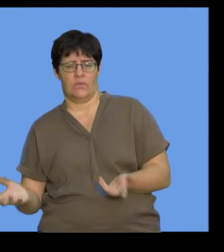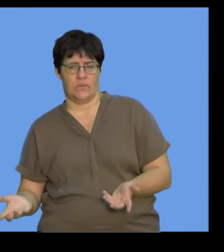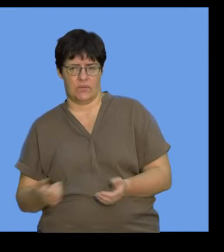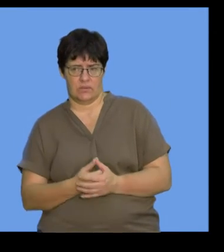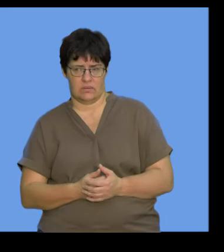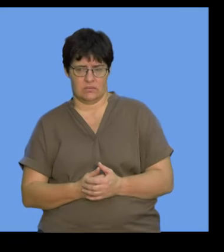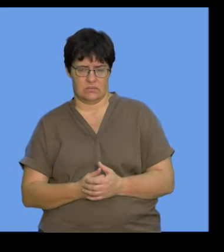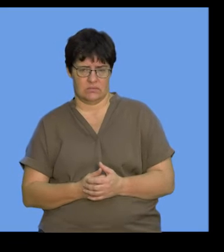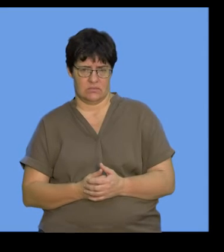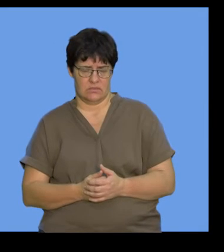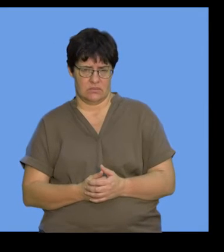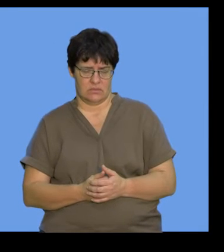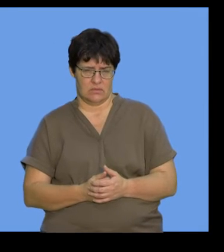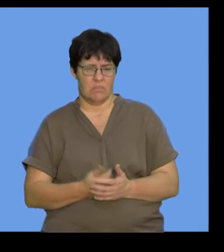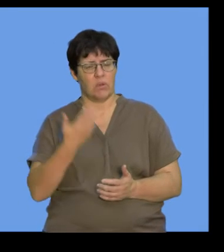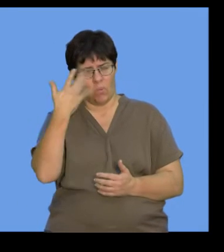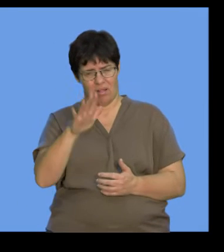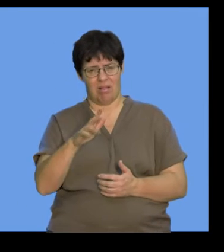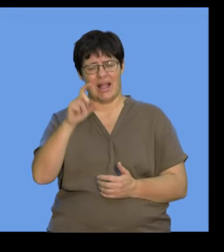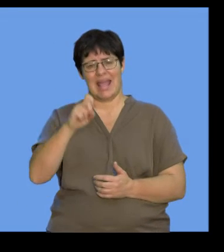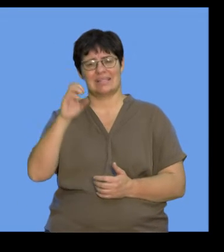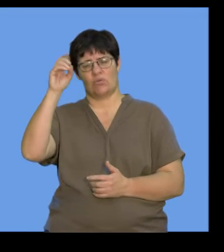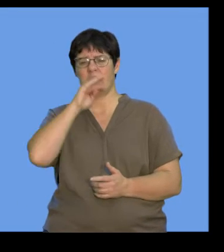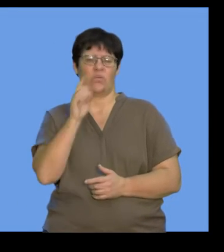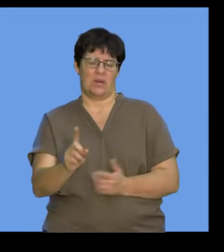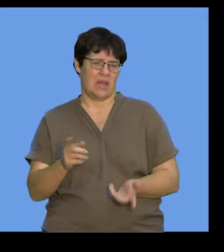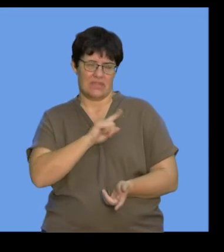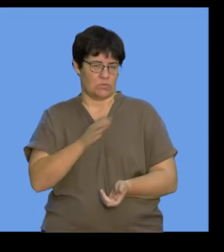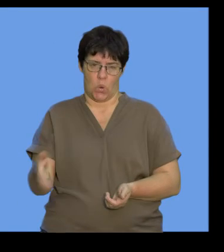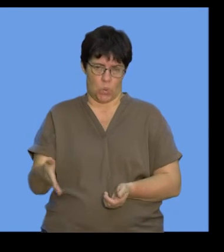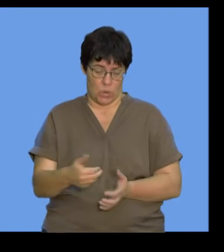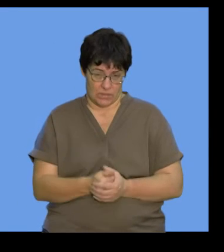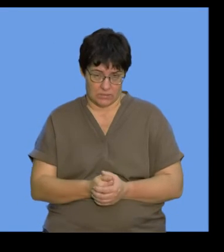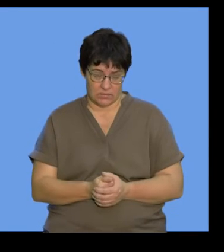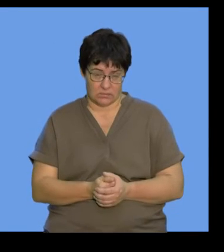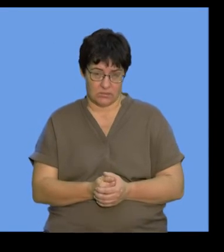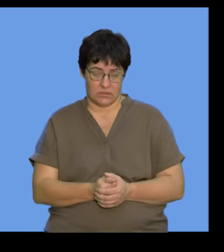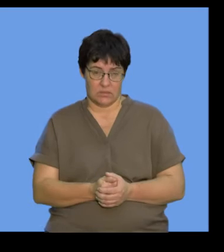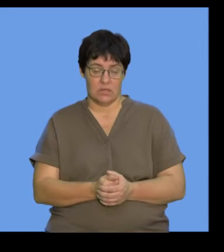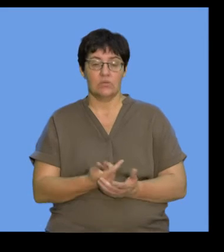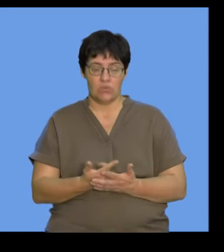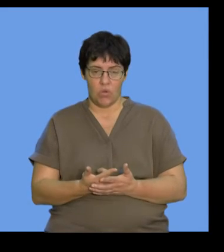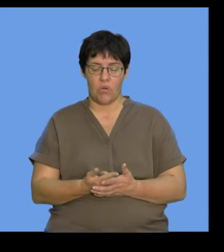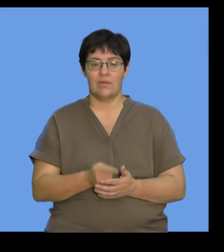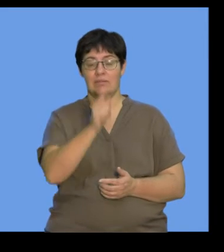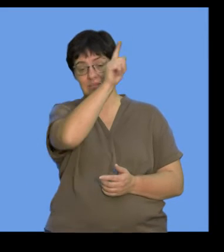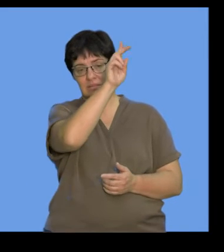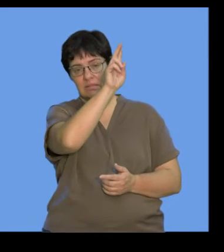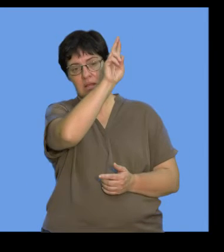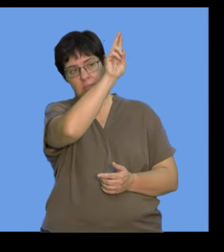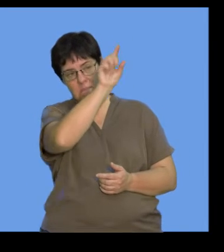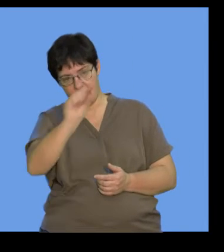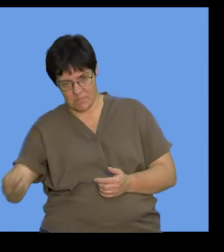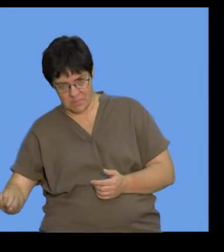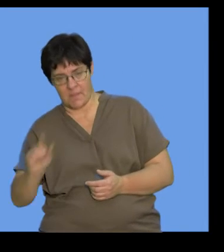it's normally x to the 0, but you know x to the 0 is 1. That's why it's not there. So your exponents must always be